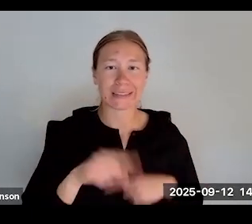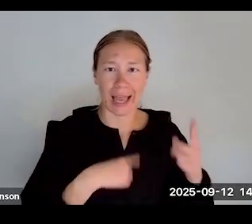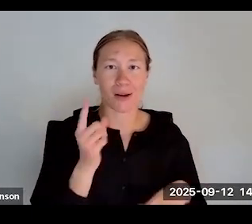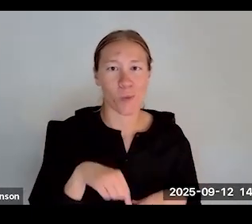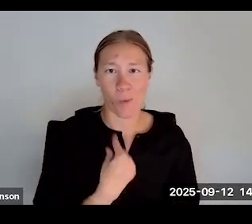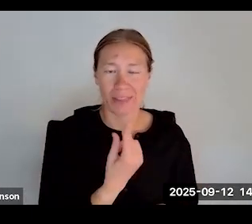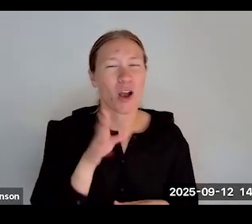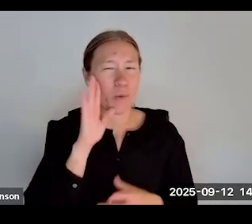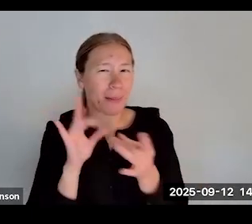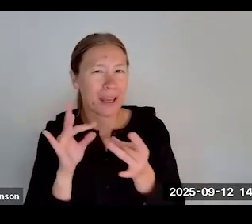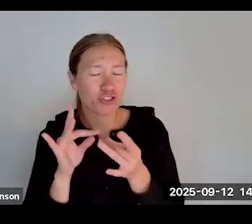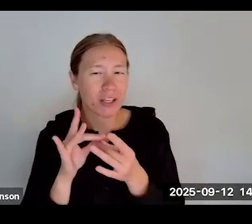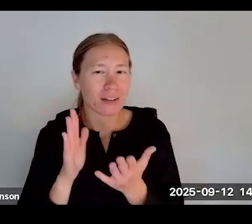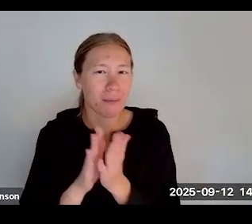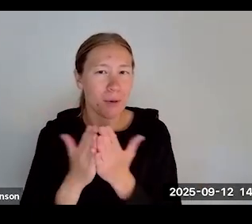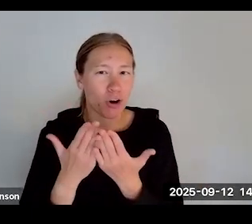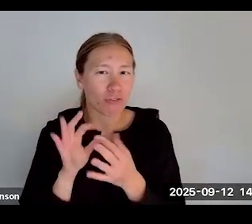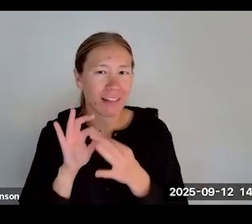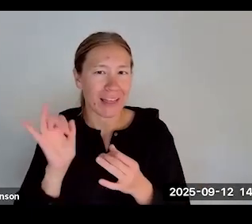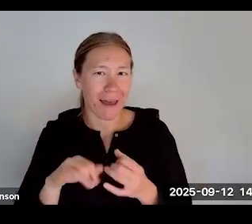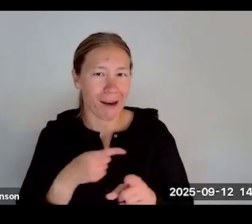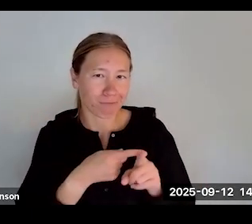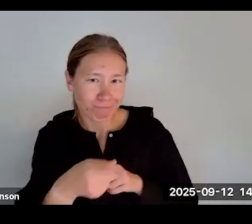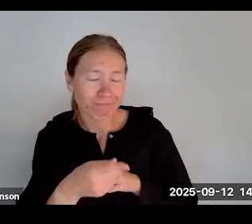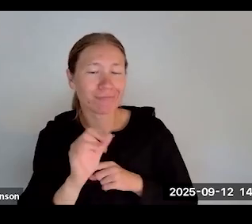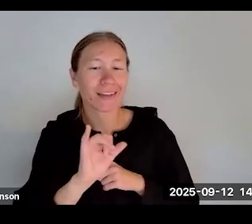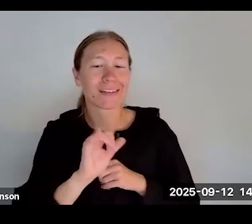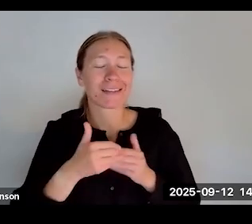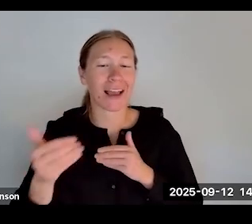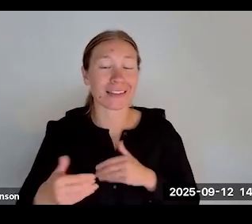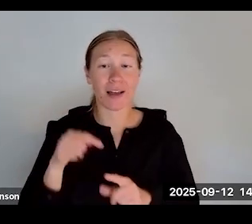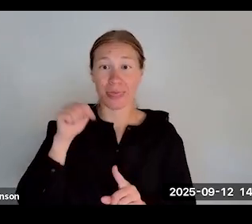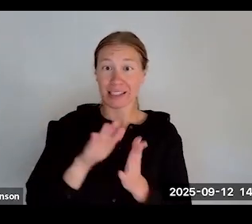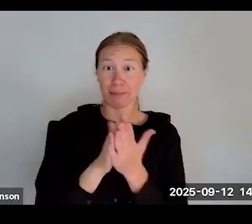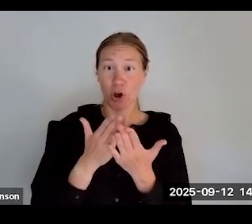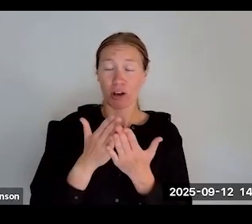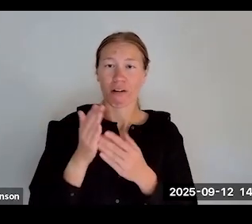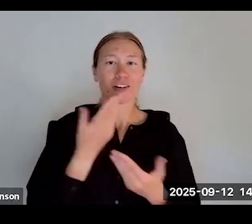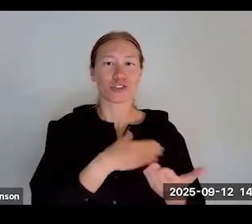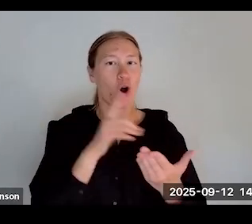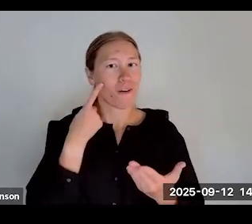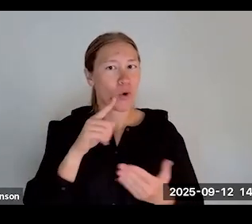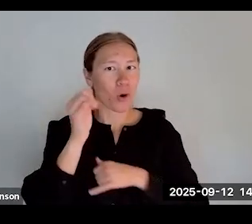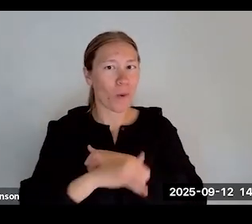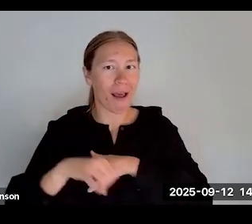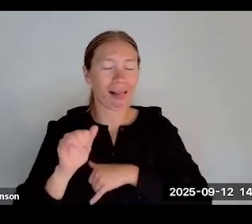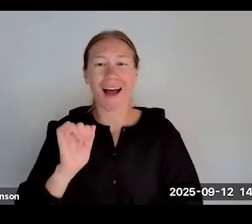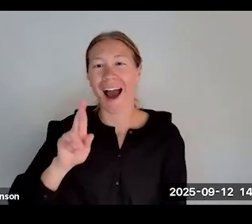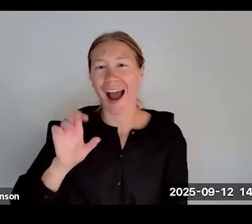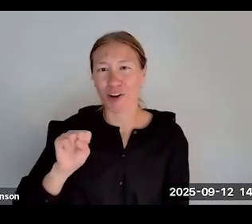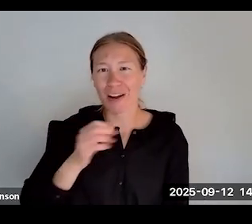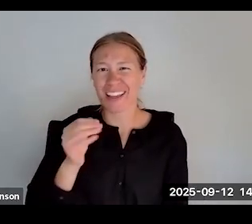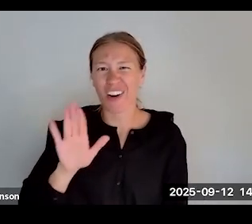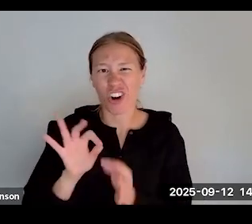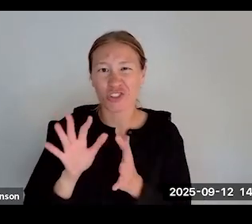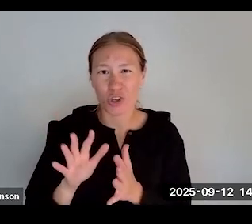this presentation. I think there's one next. But in this book, Song for a Whale, Iris and her interpreter are basically the only two people